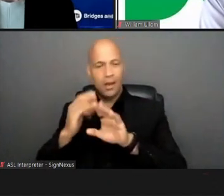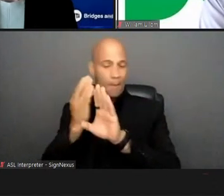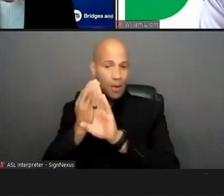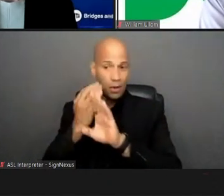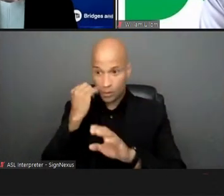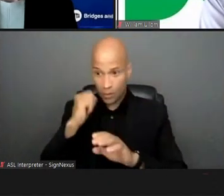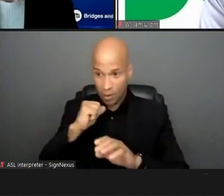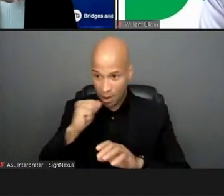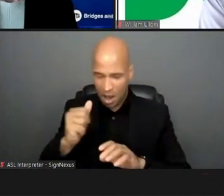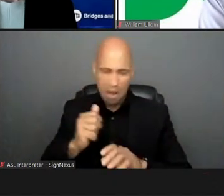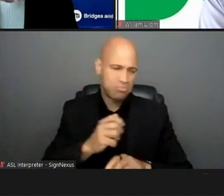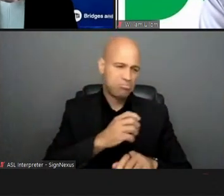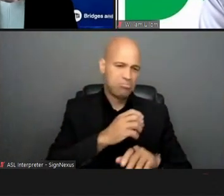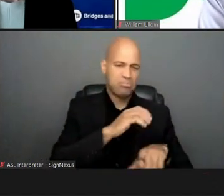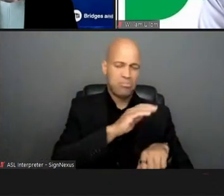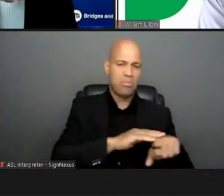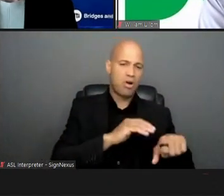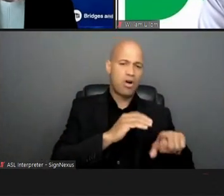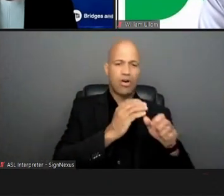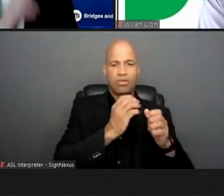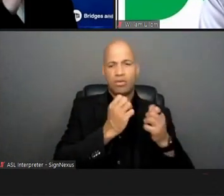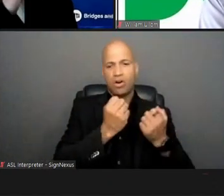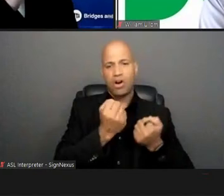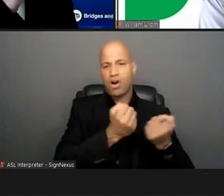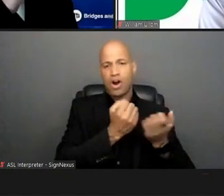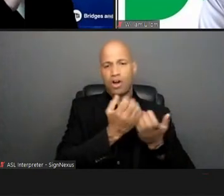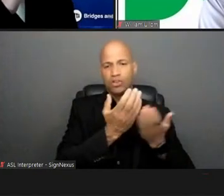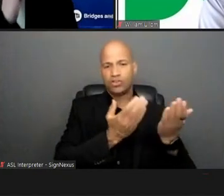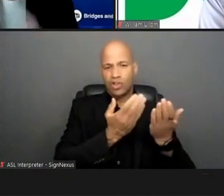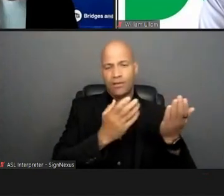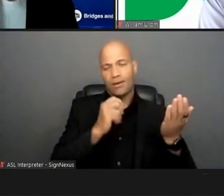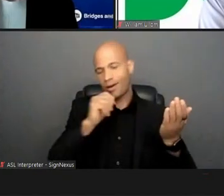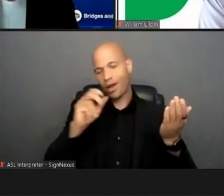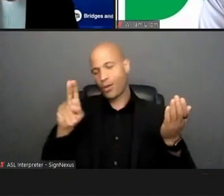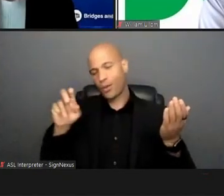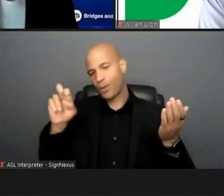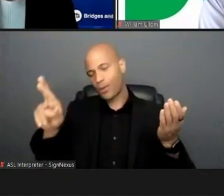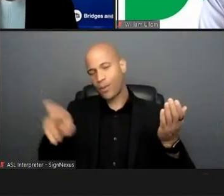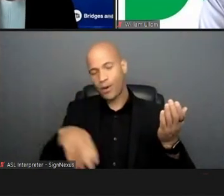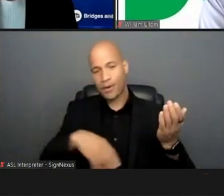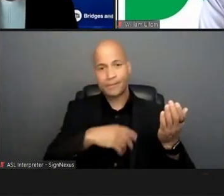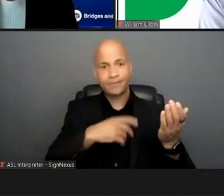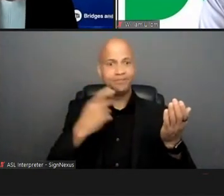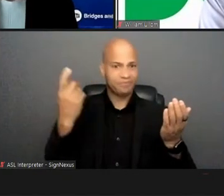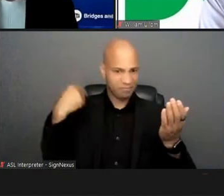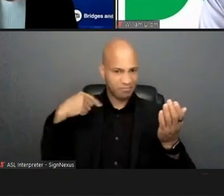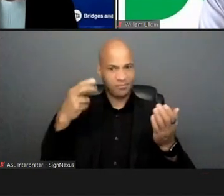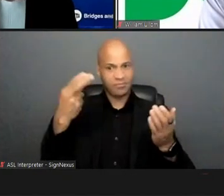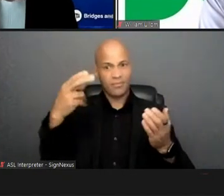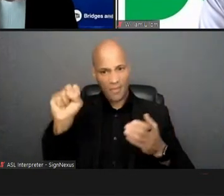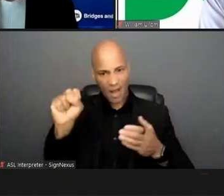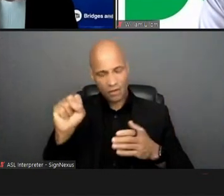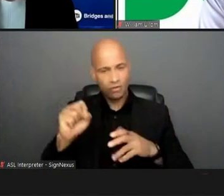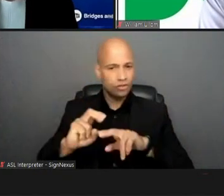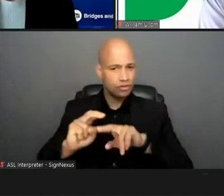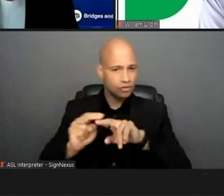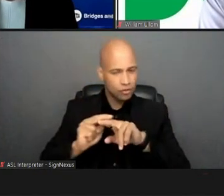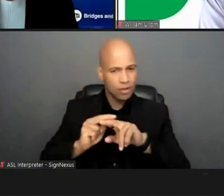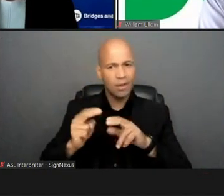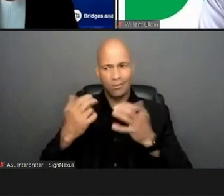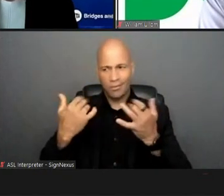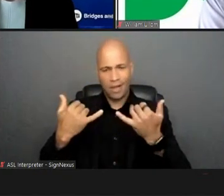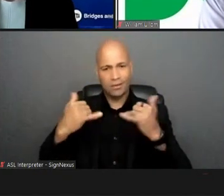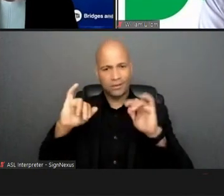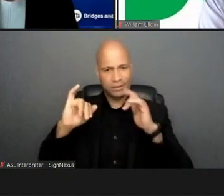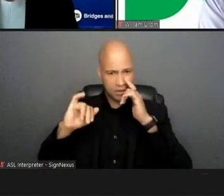Uber it's sort of ironic considering where I'm speaking now I battled the stairs daily at the R Train when I was in high school and some of family members who